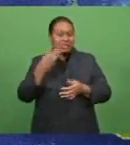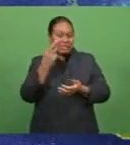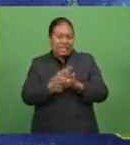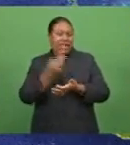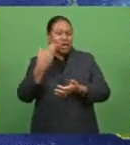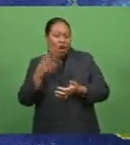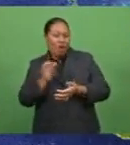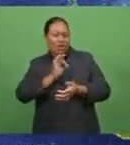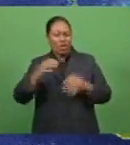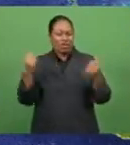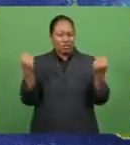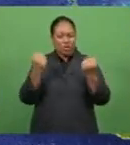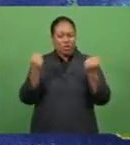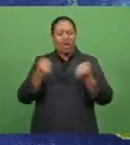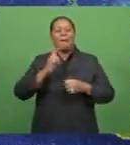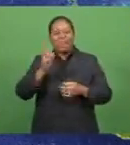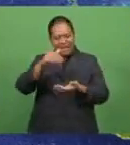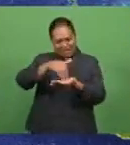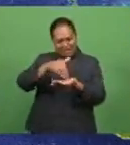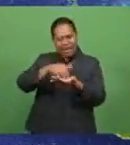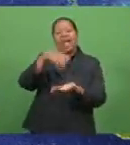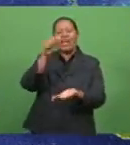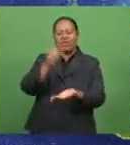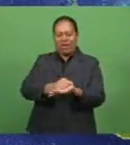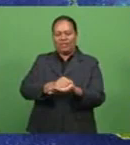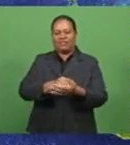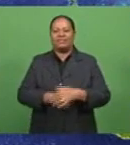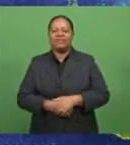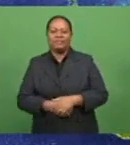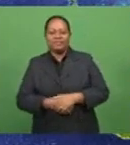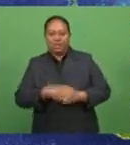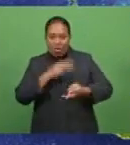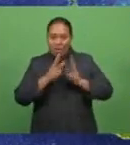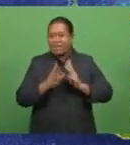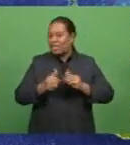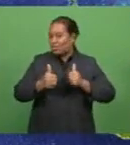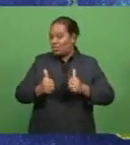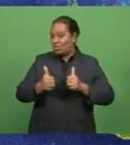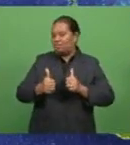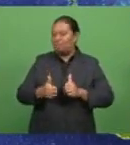cold, just in the middle and right. Put this weather to good use and